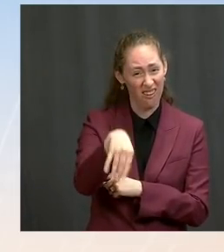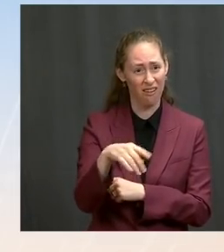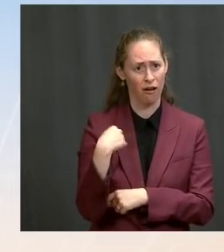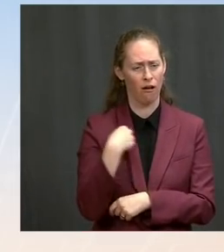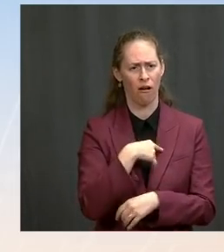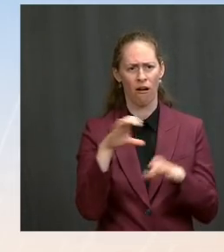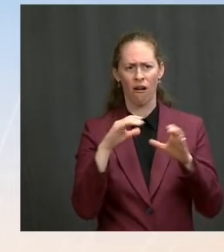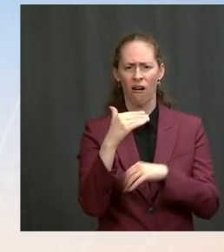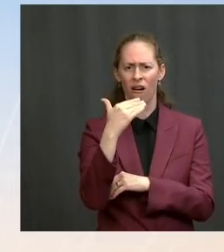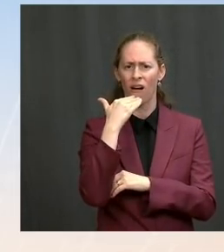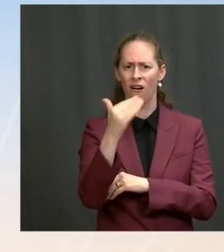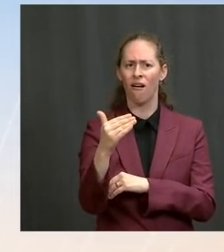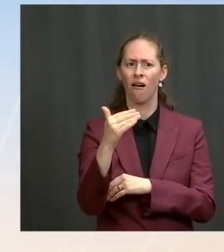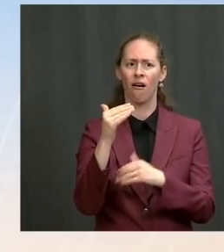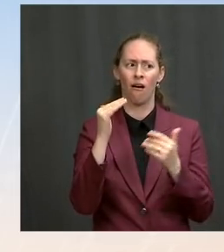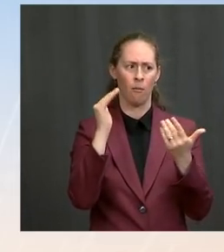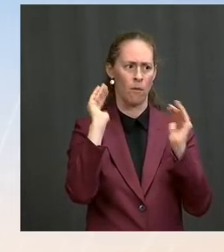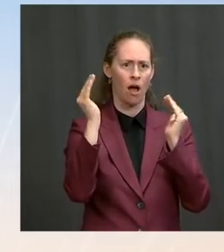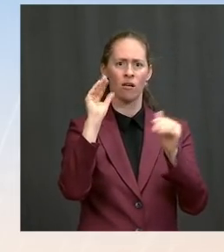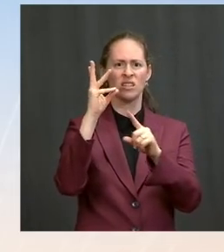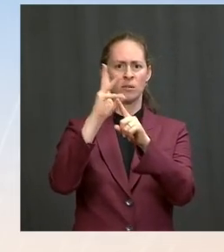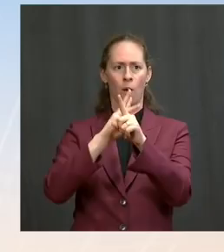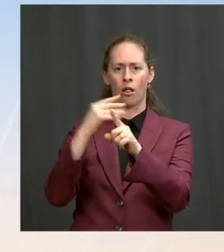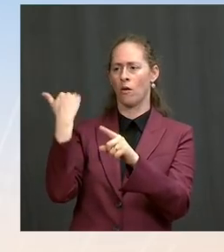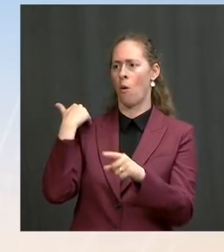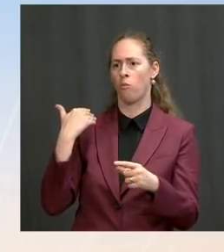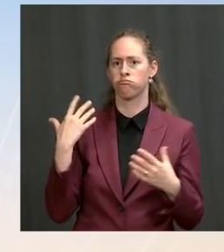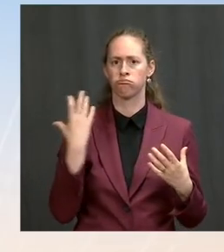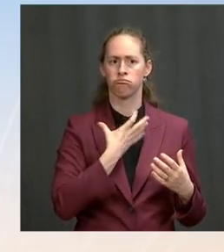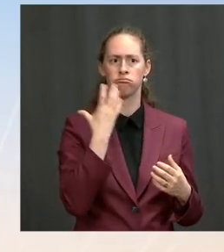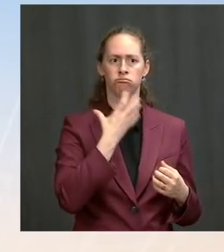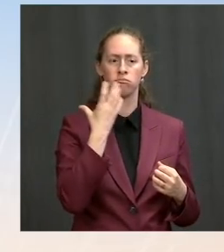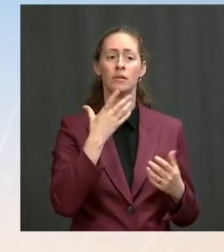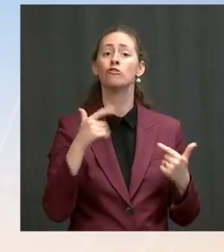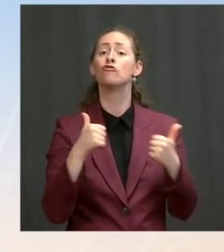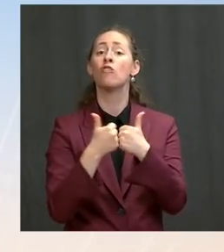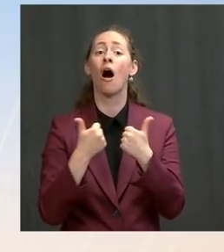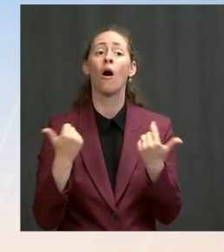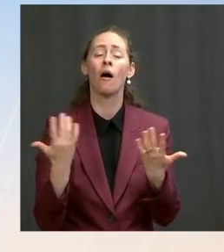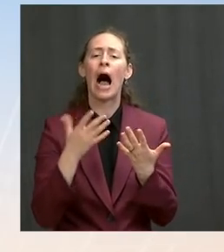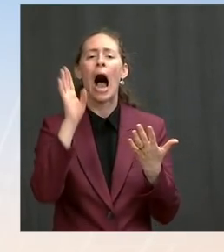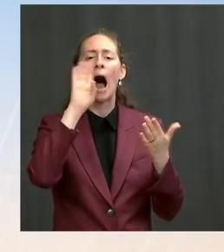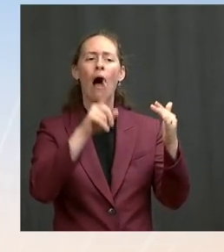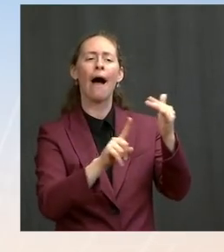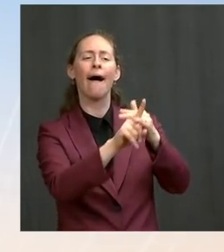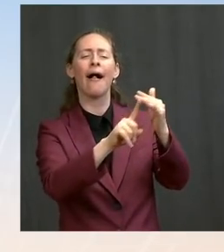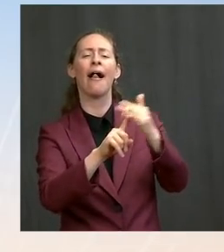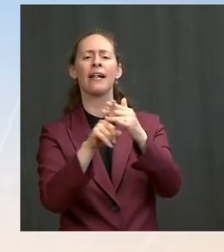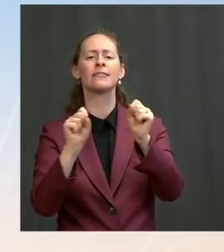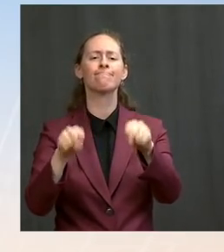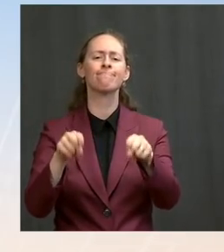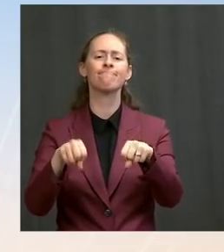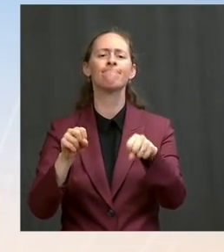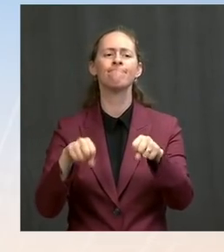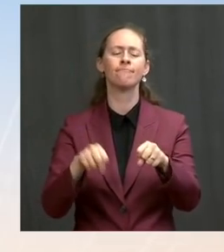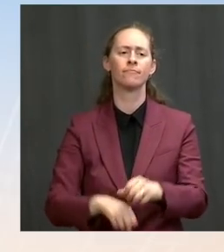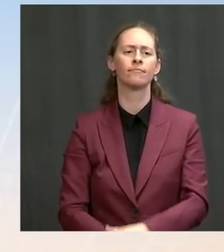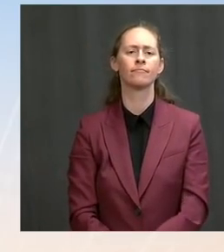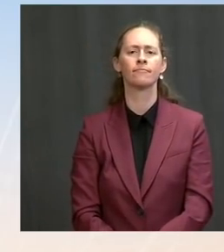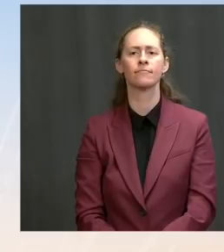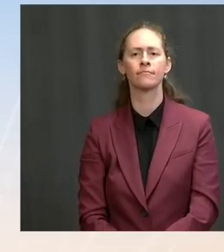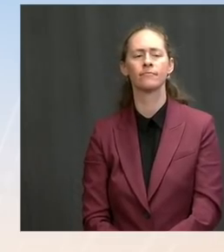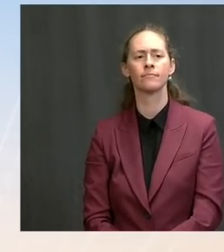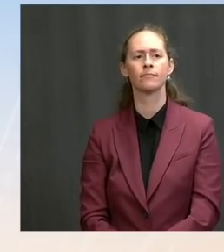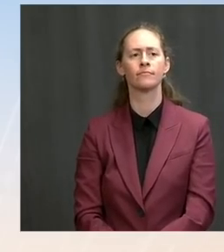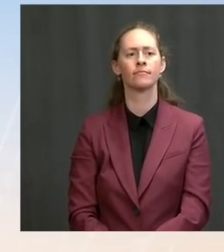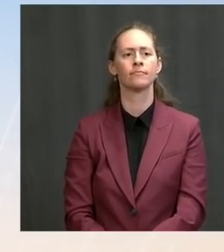into an administration. I will note that where we see challenge, and we've seen this as we've gone along, where we see challenge is in among